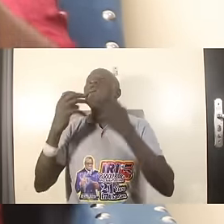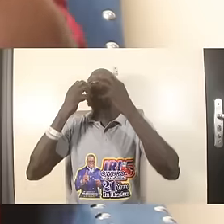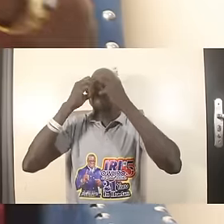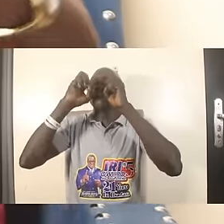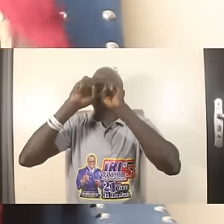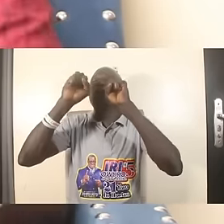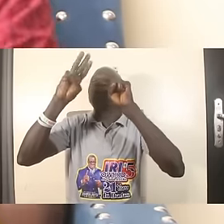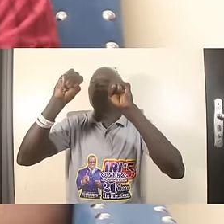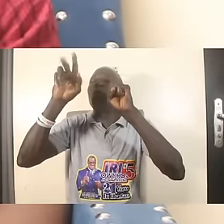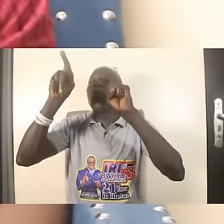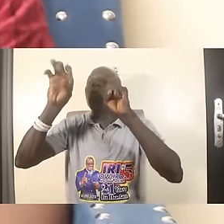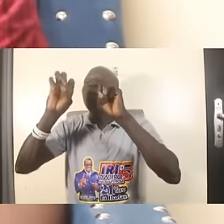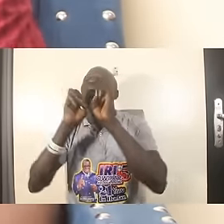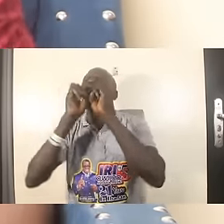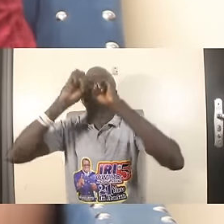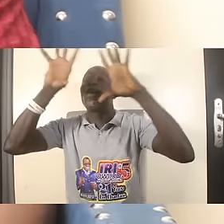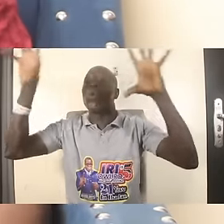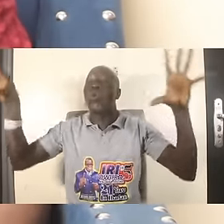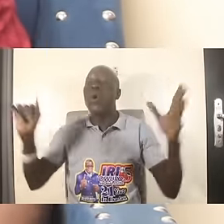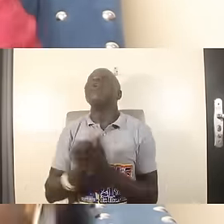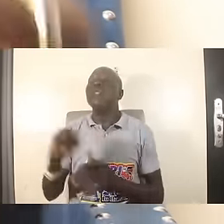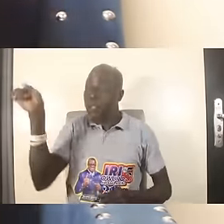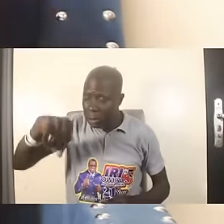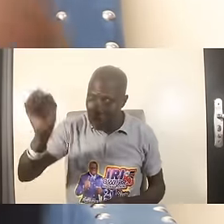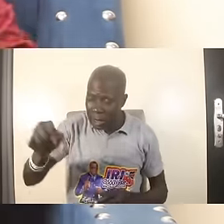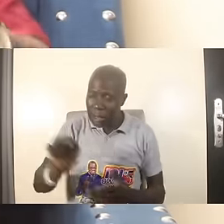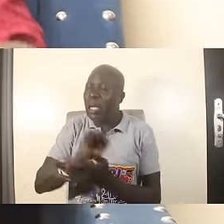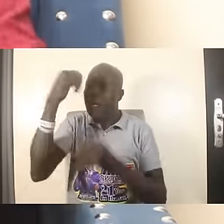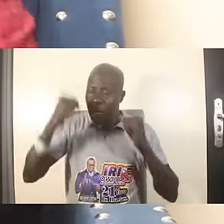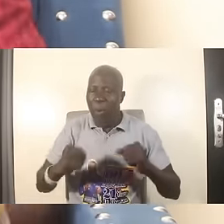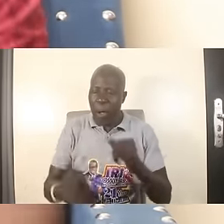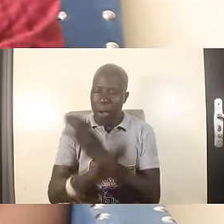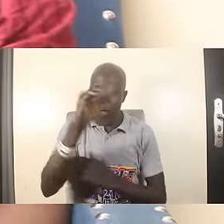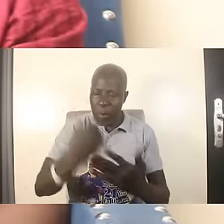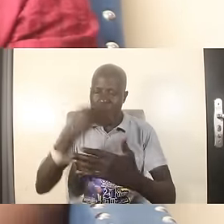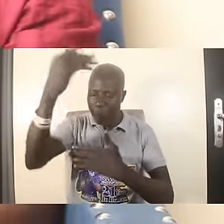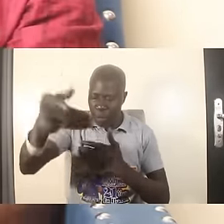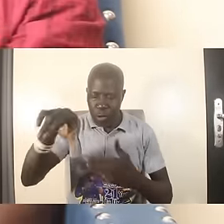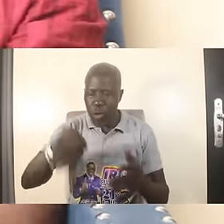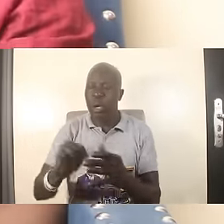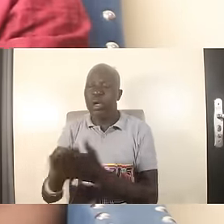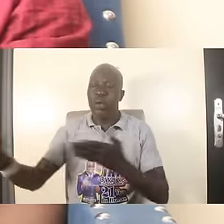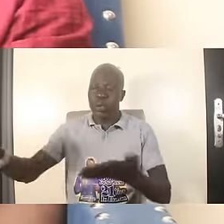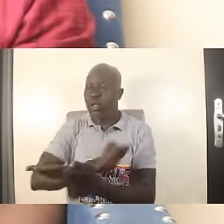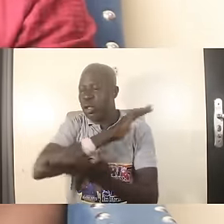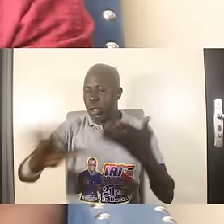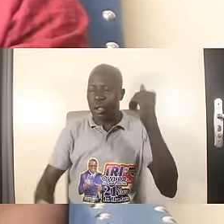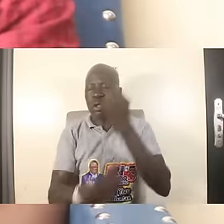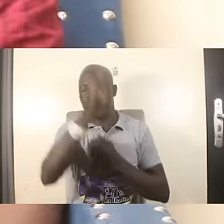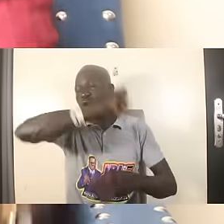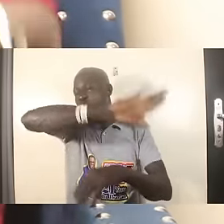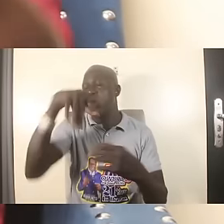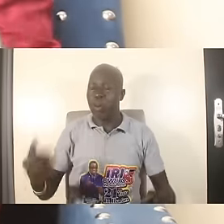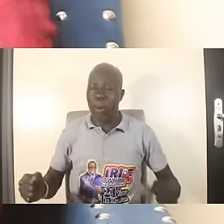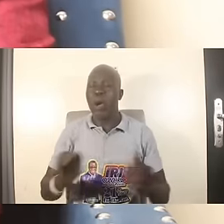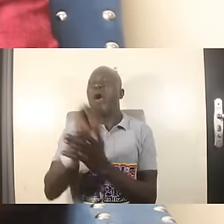And Oti home with daddy. And effing come out from his nose. Bene. Yes. As well on my side you. The far go go before you. This one that in the world. And go go